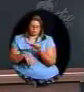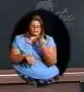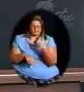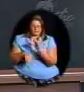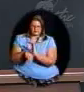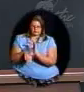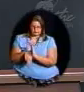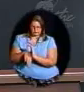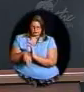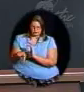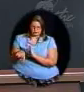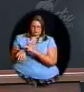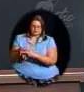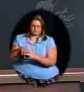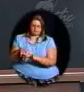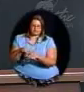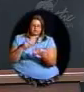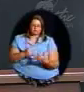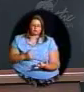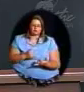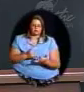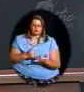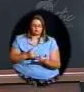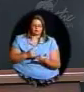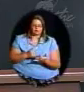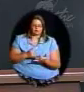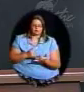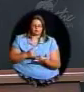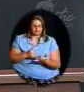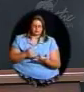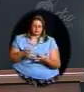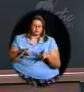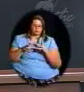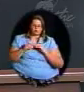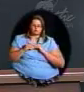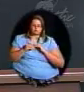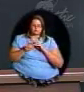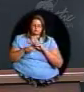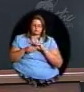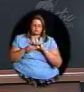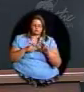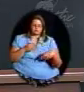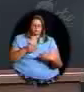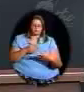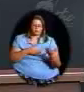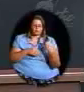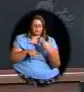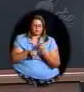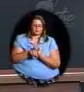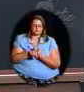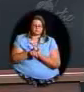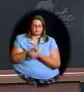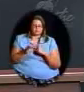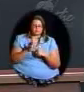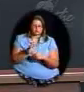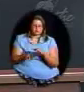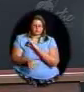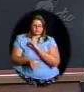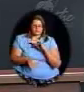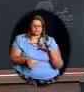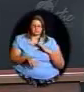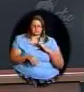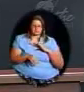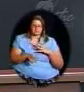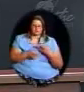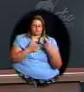is vacant at this particular time. You received a report last month indicating that staff are recommending that